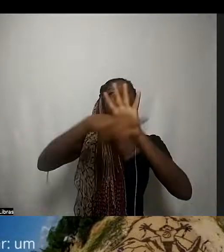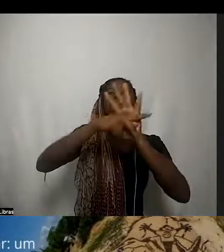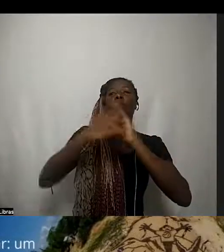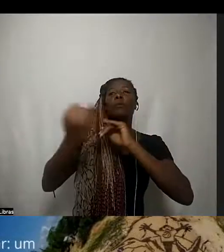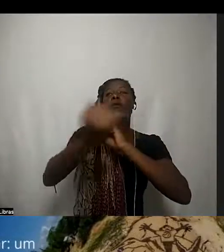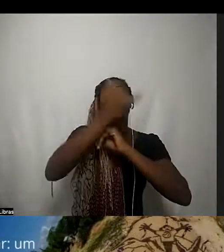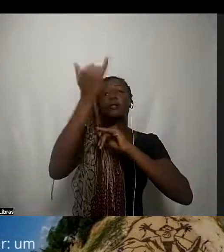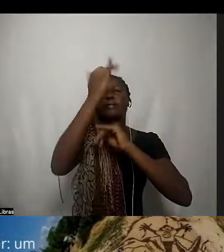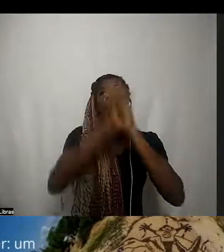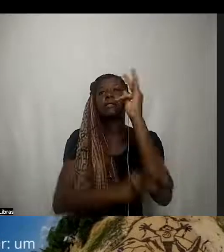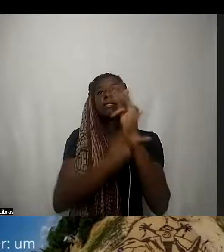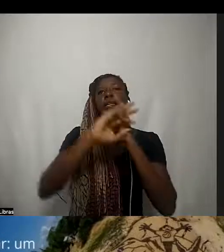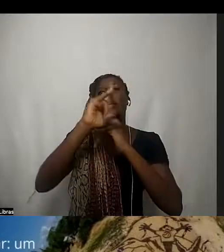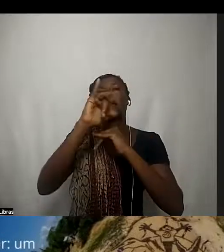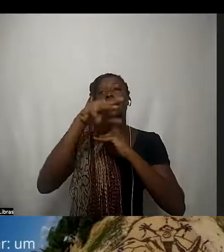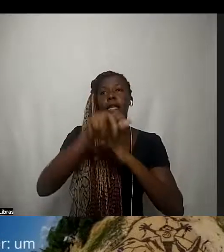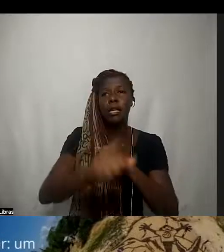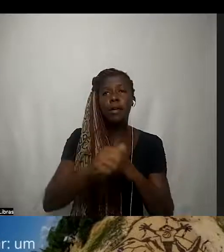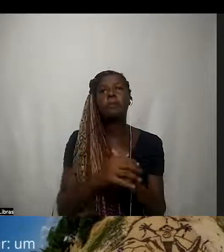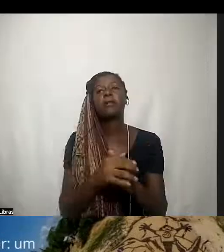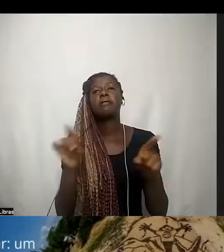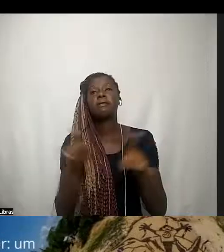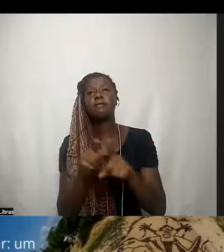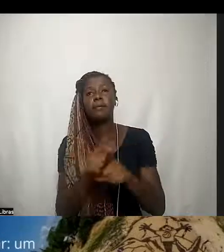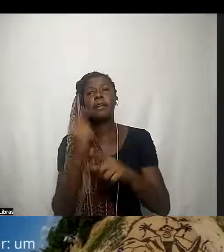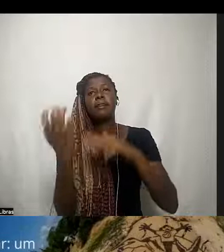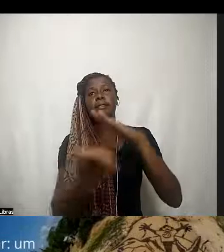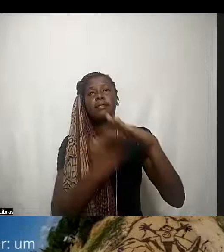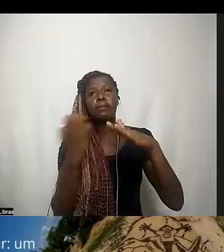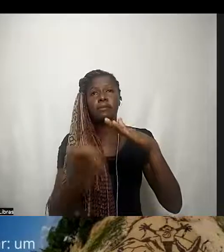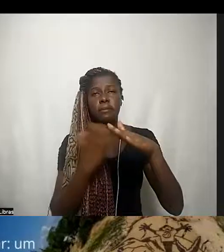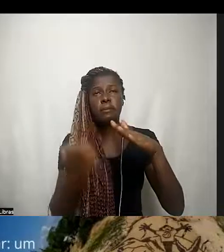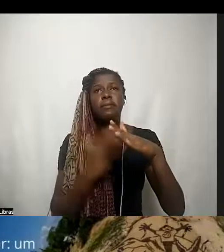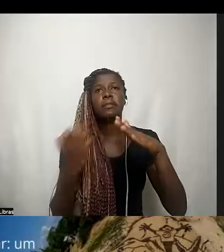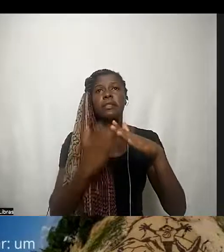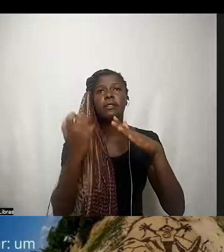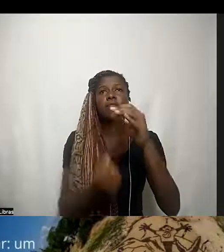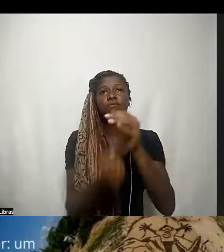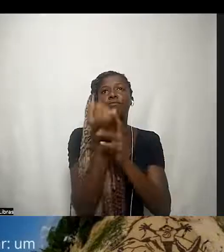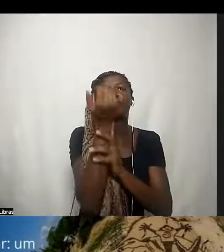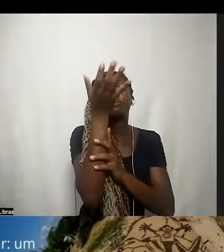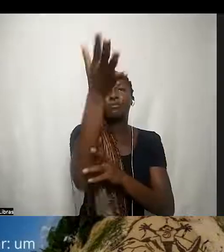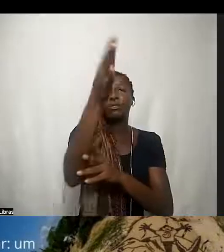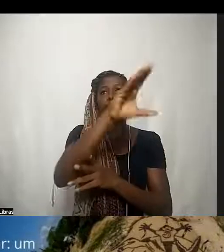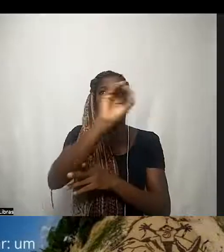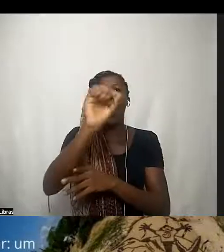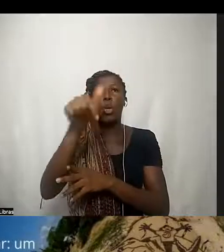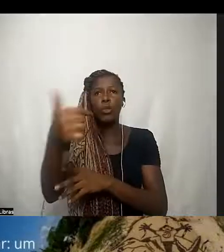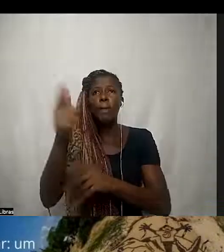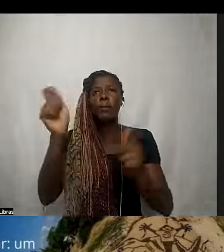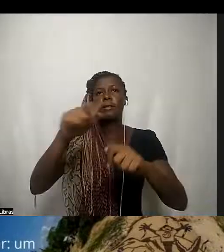the 8,500 kilometers of coast that we have for the climate balance.